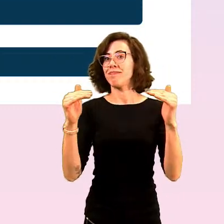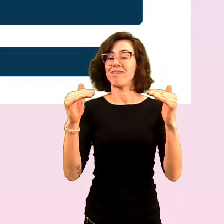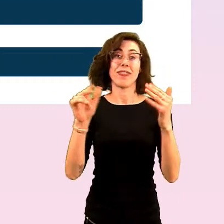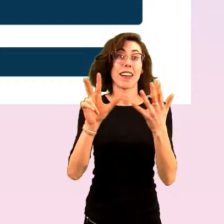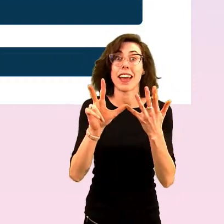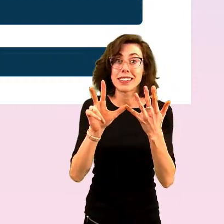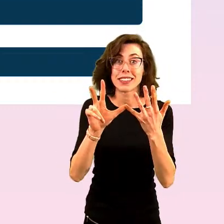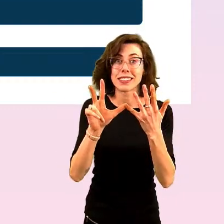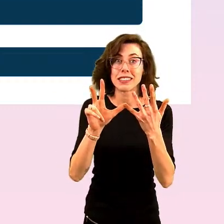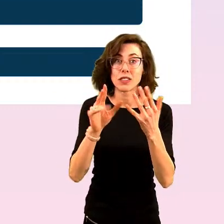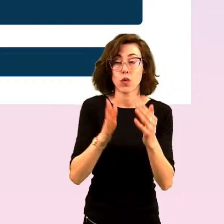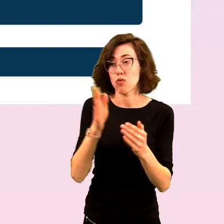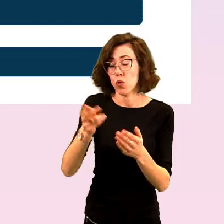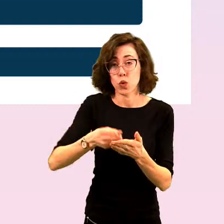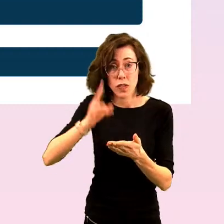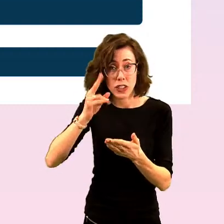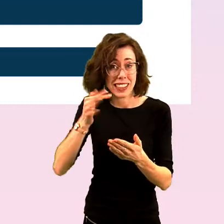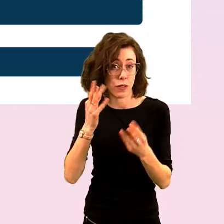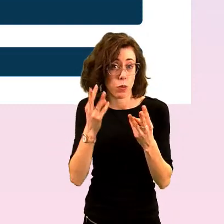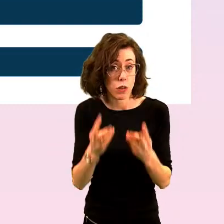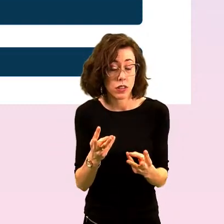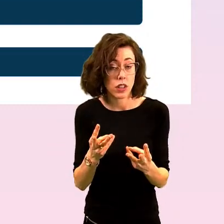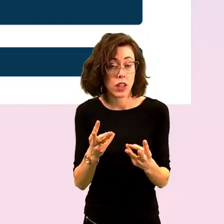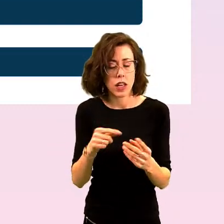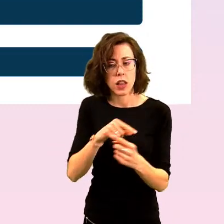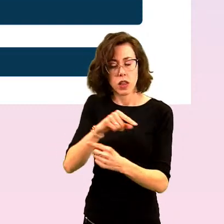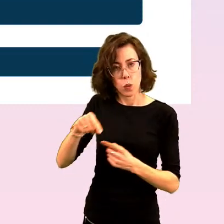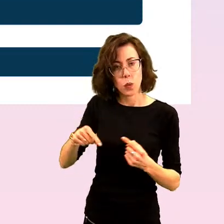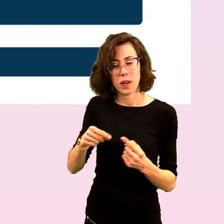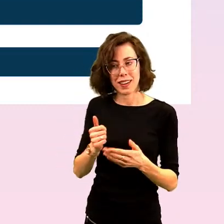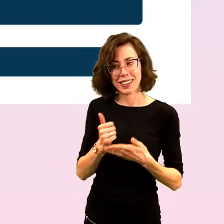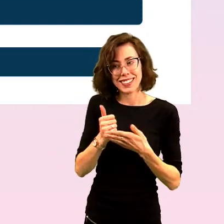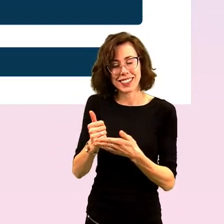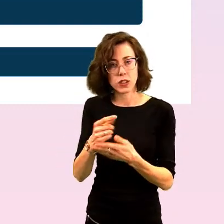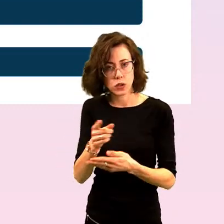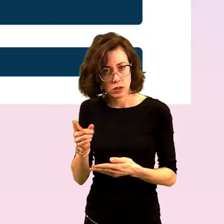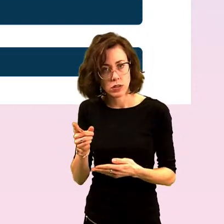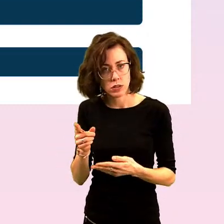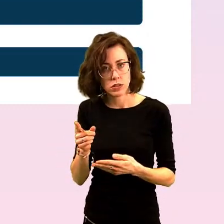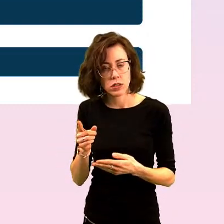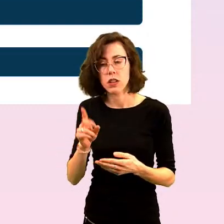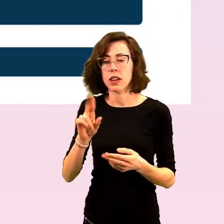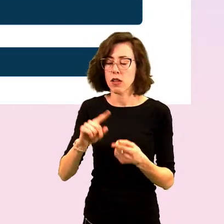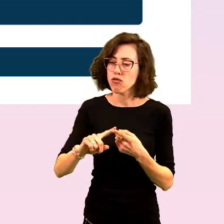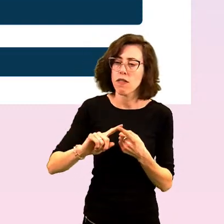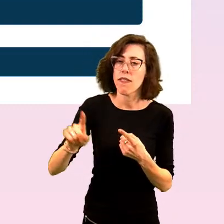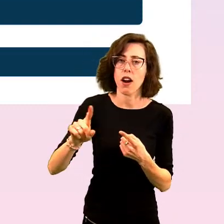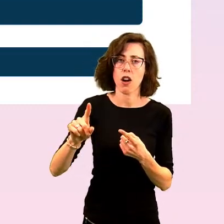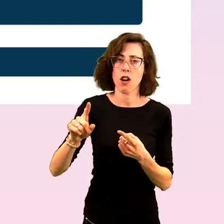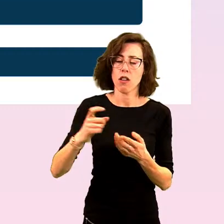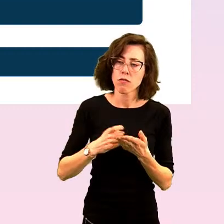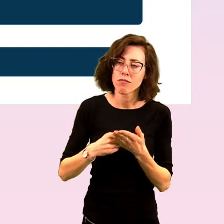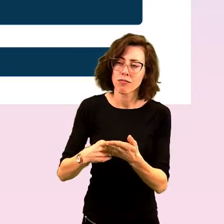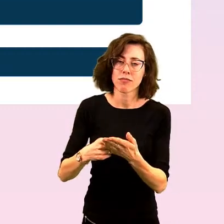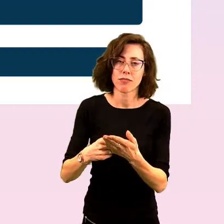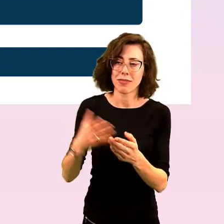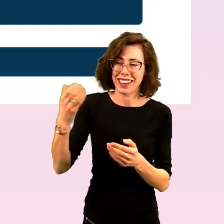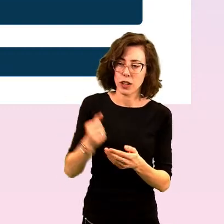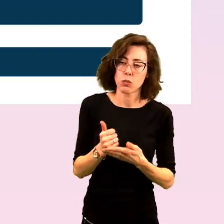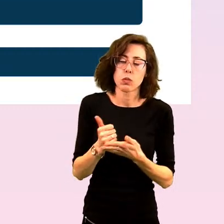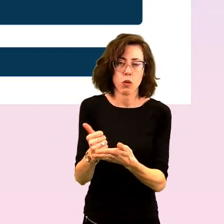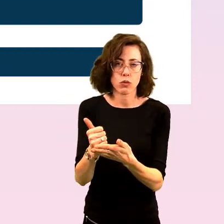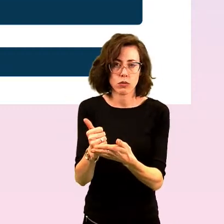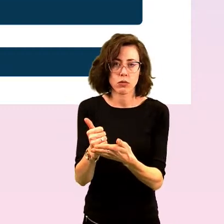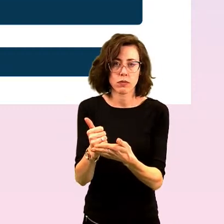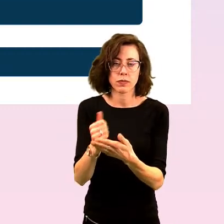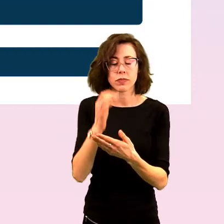one of the universities, well then we can assist in all of those referrals and in terms of income support for that. And